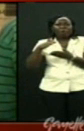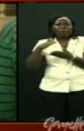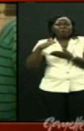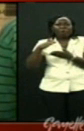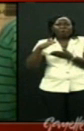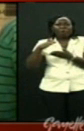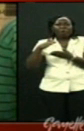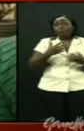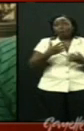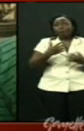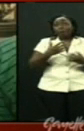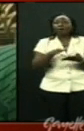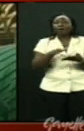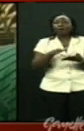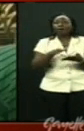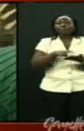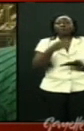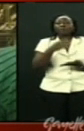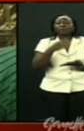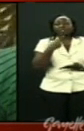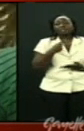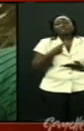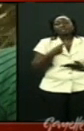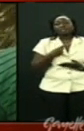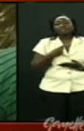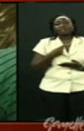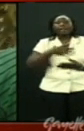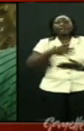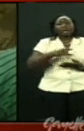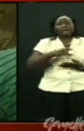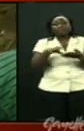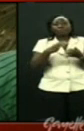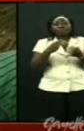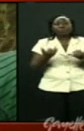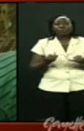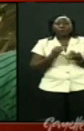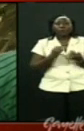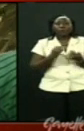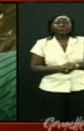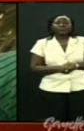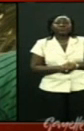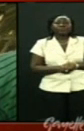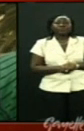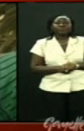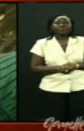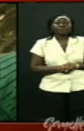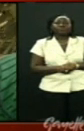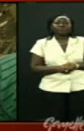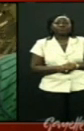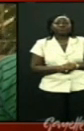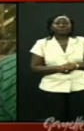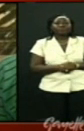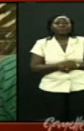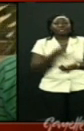This is the art I'm proud to be in. I ain't regret being a Calypsonian at all. It make me travel a lot.